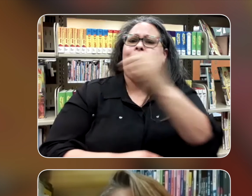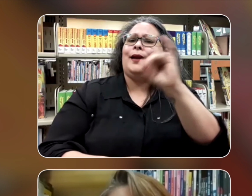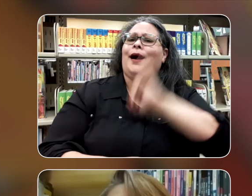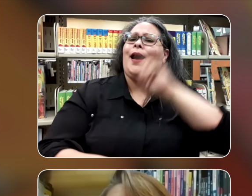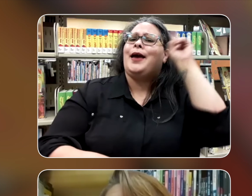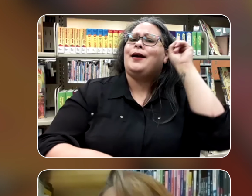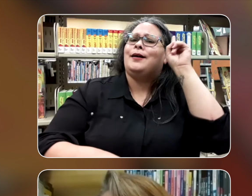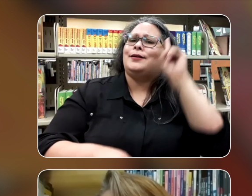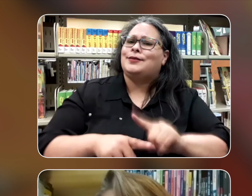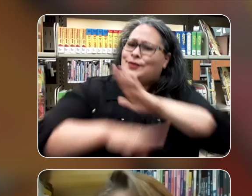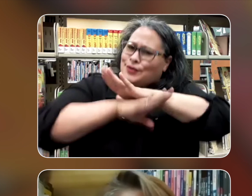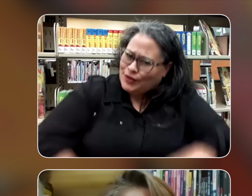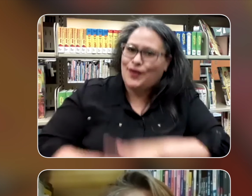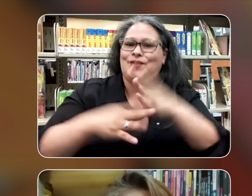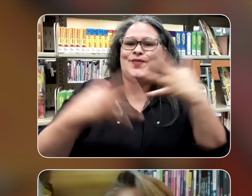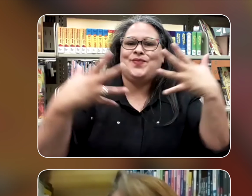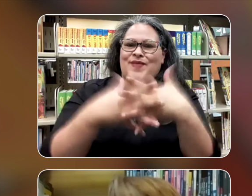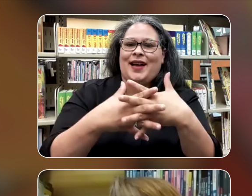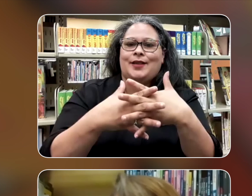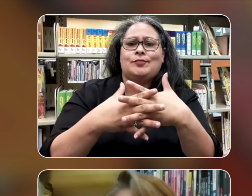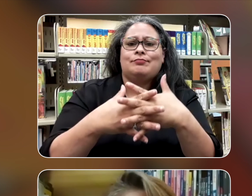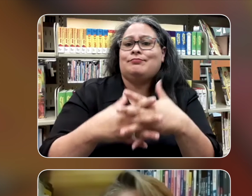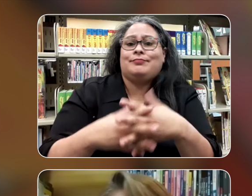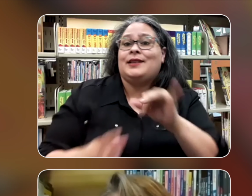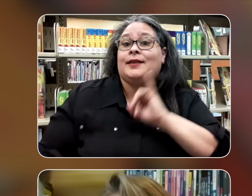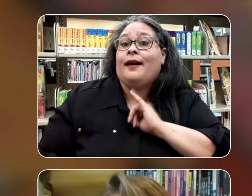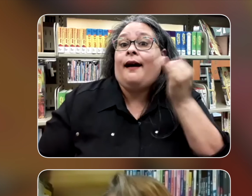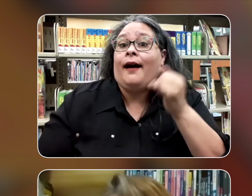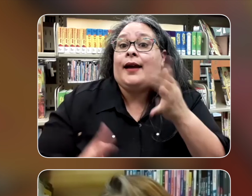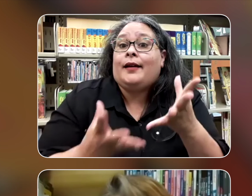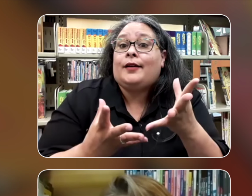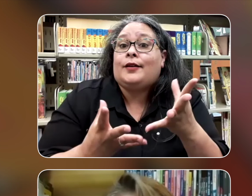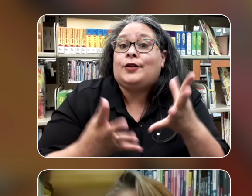match because I don't want to.